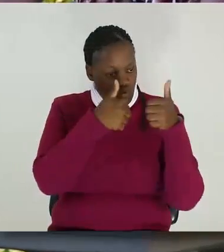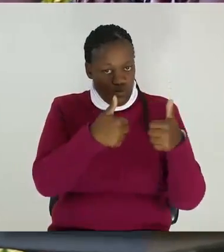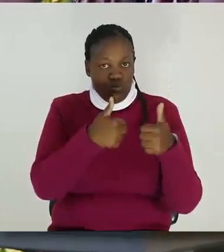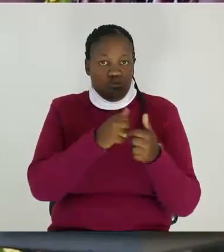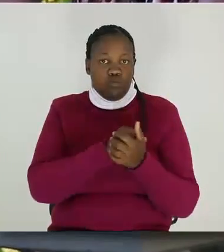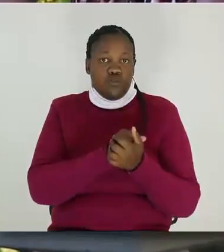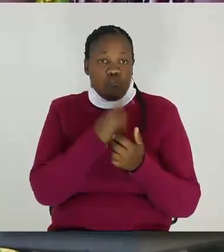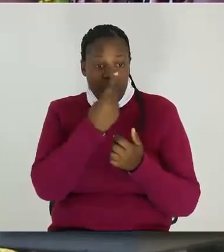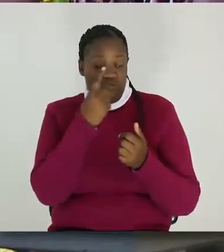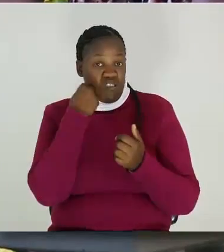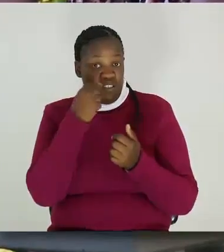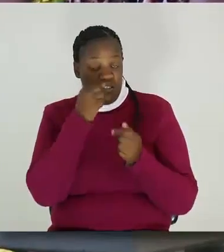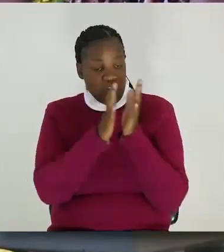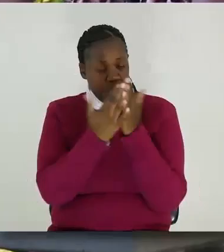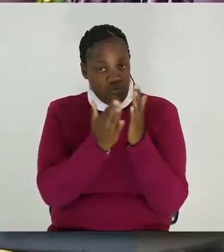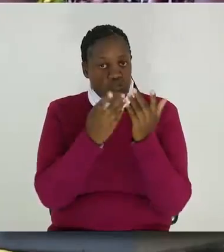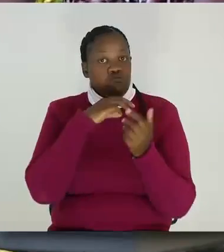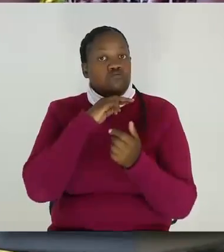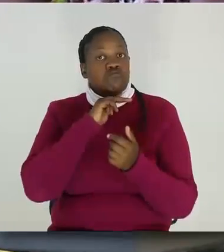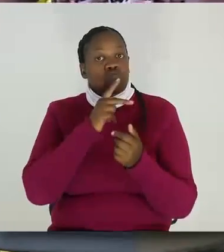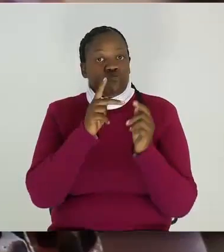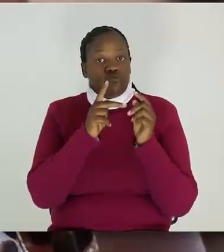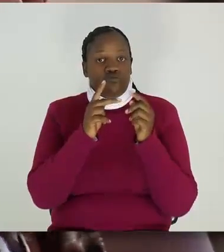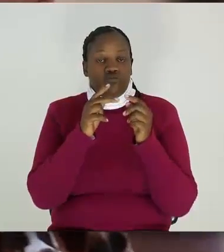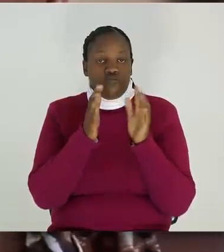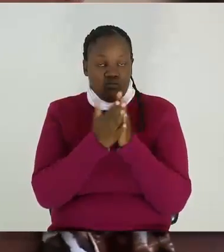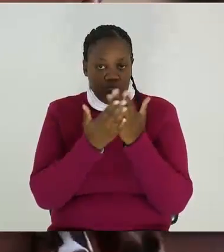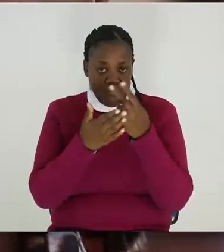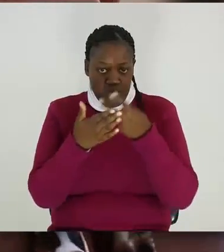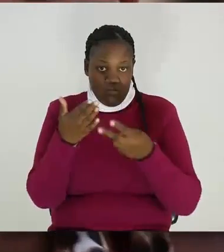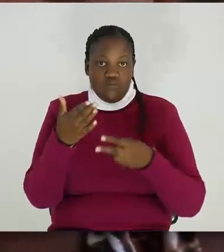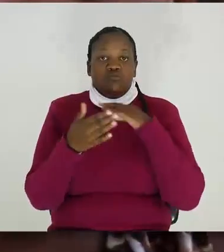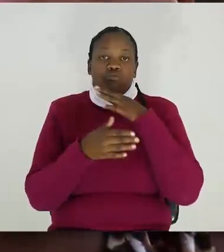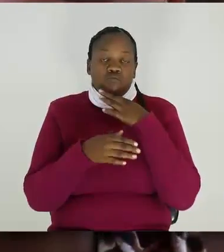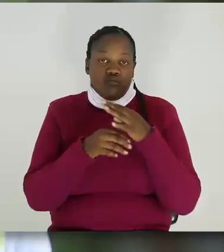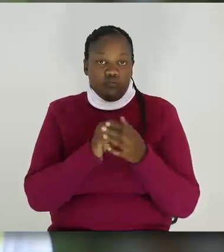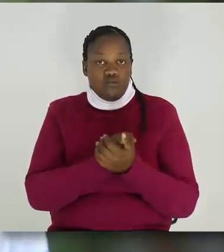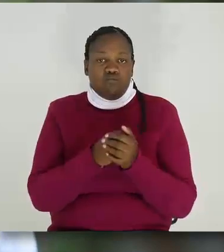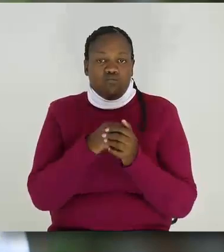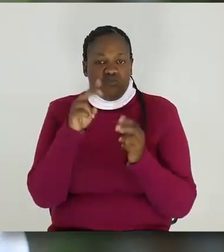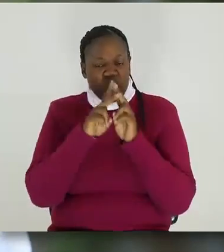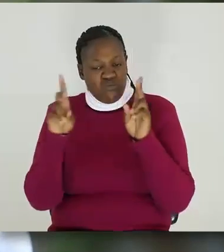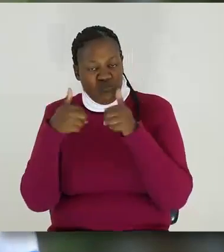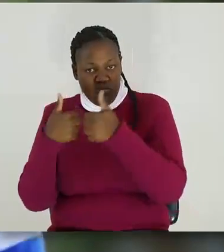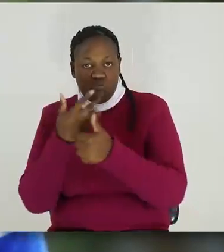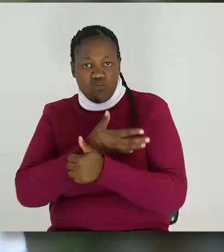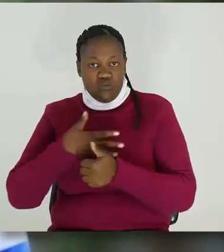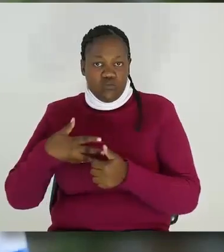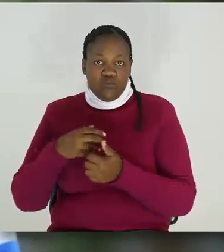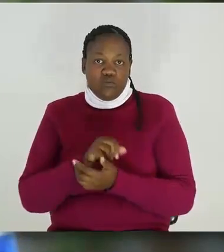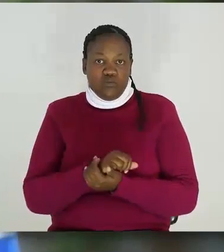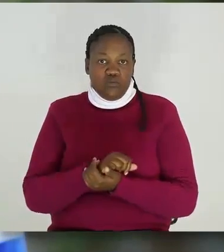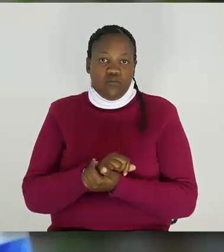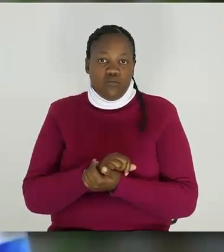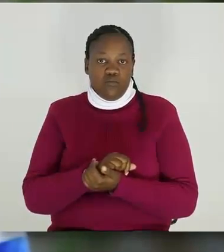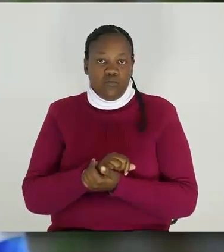what she does. Just so happens to be English literature. And she's a sweet woman. I like her too. Well, excuse me,